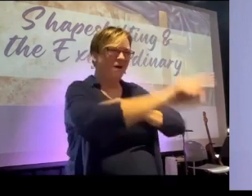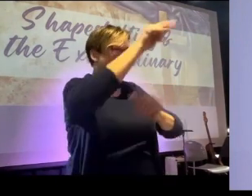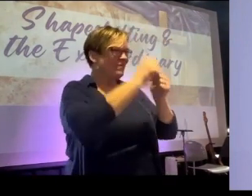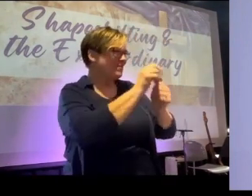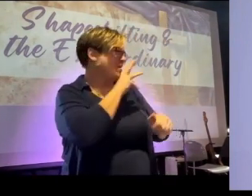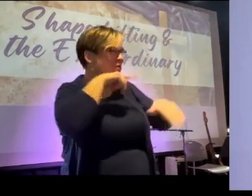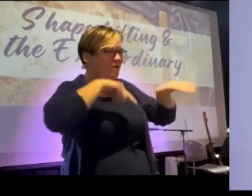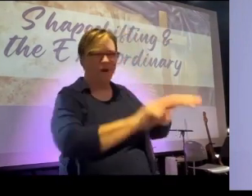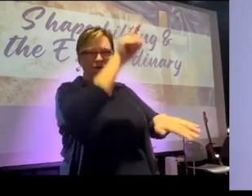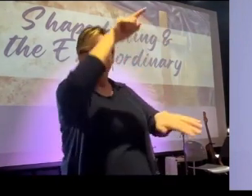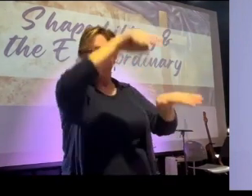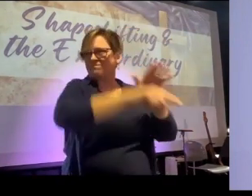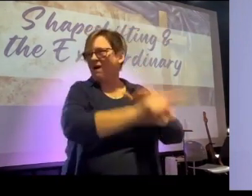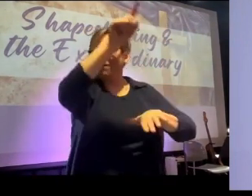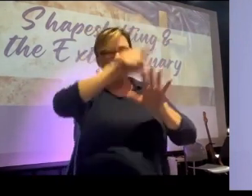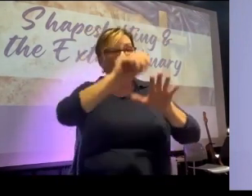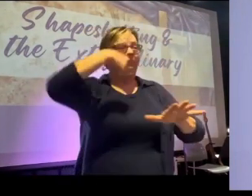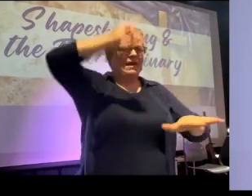community.